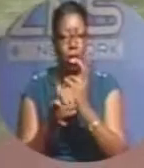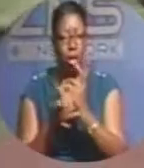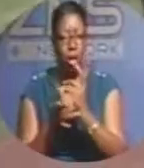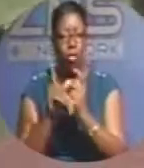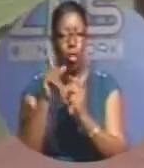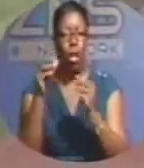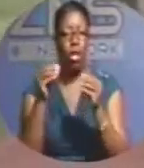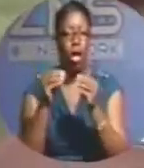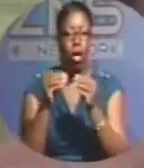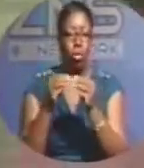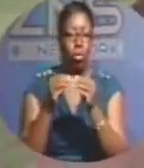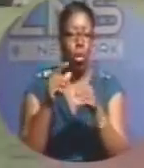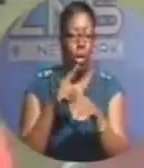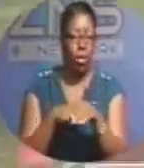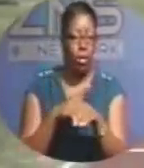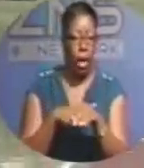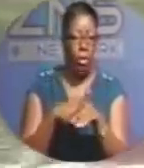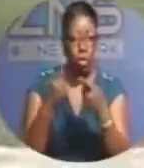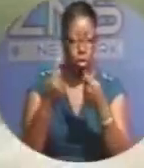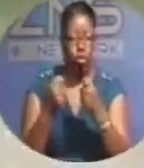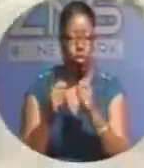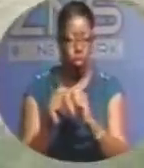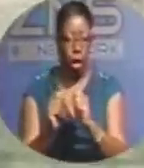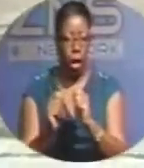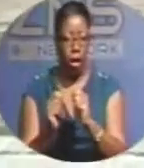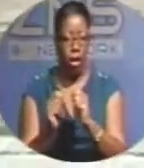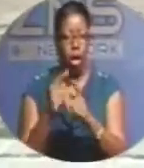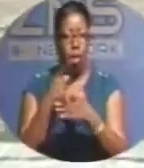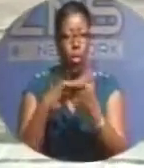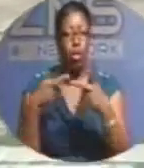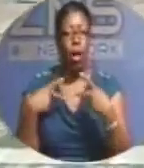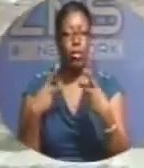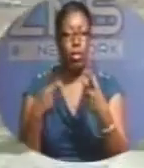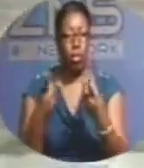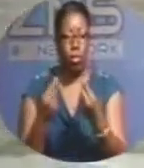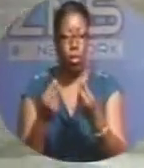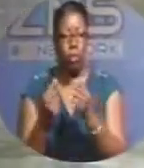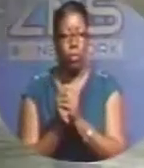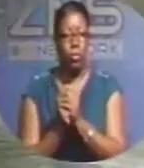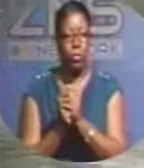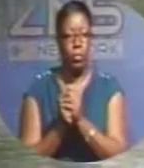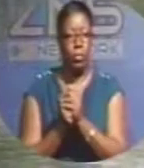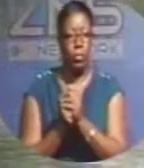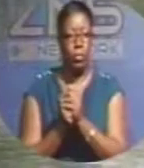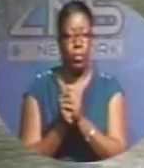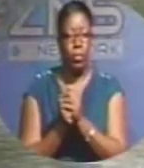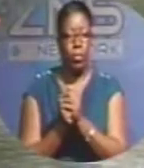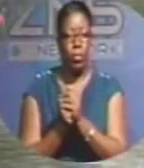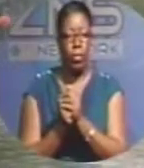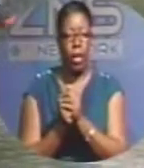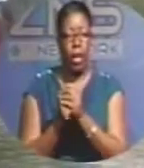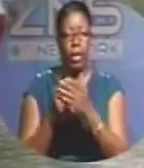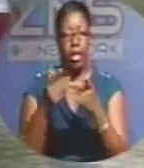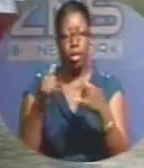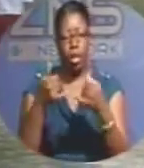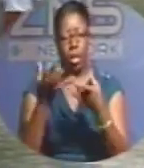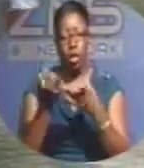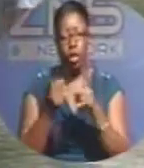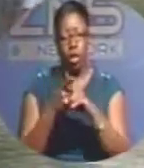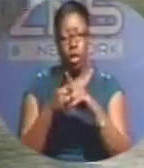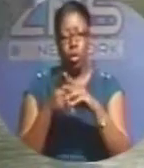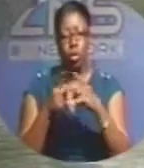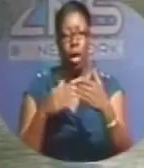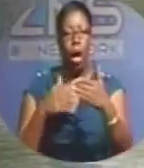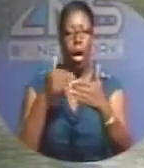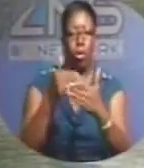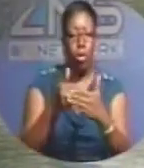think you're going to have to work on really hard in that meet from a technical standpoint to try to go after that A standard? That's probably getting my approach dialed in. Try